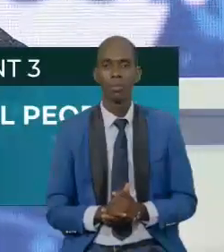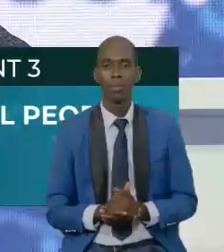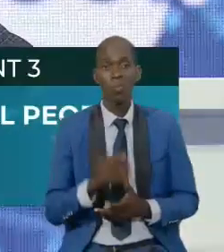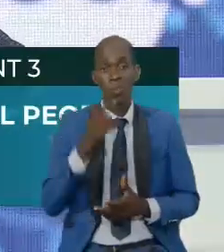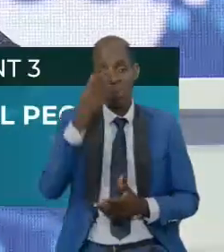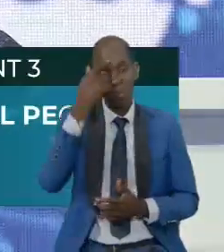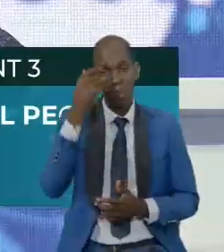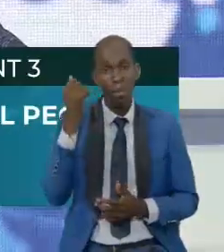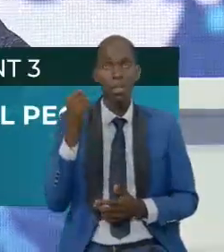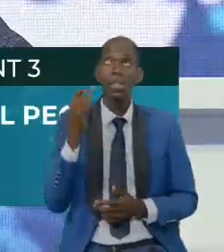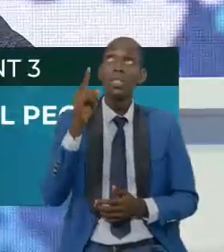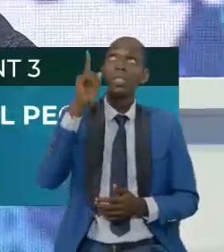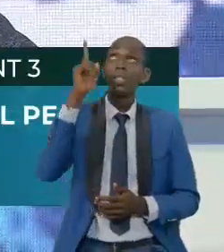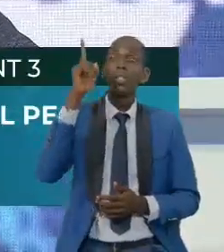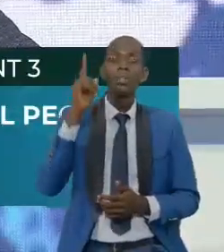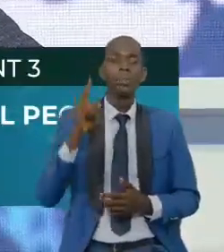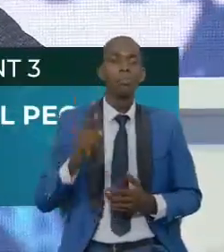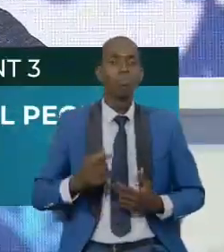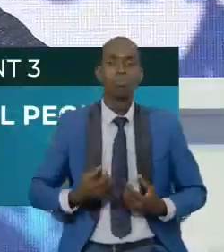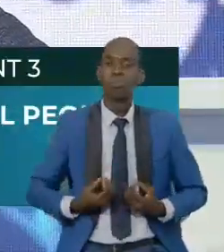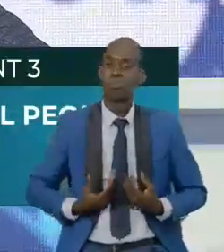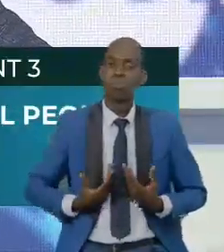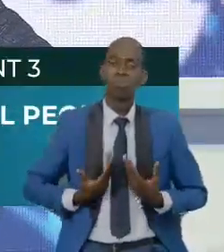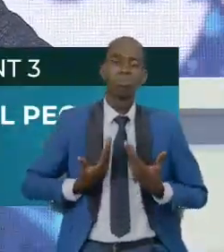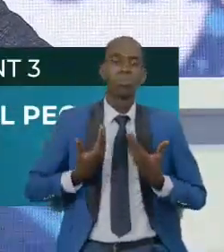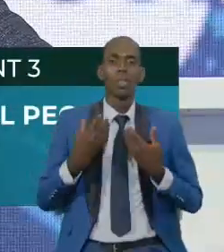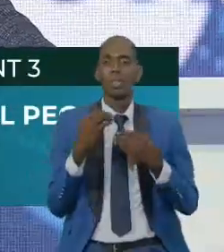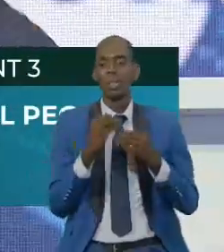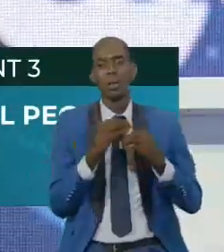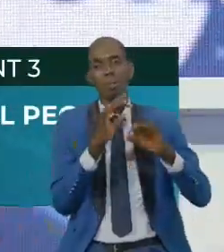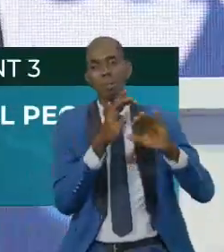because he delighteth in mercy.